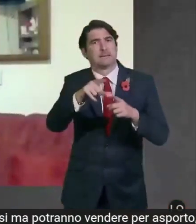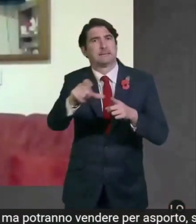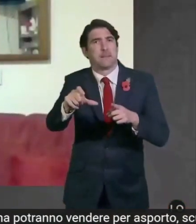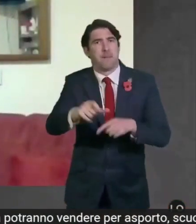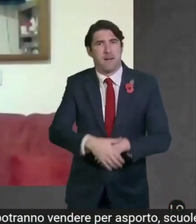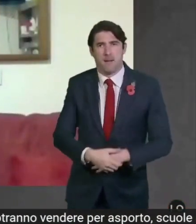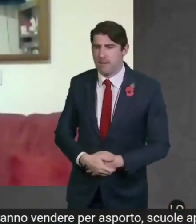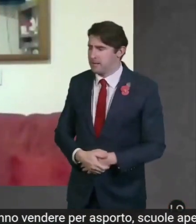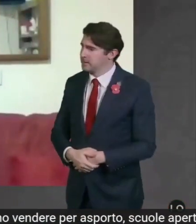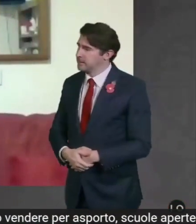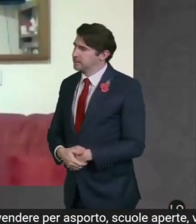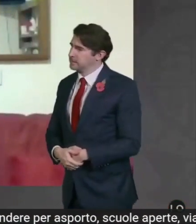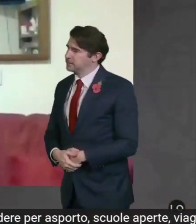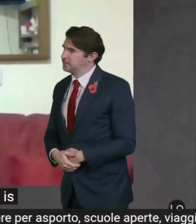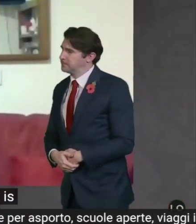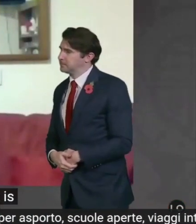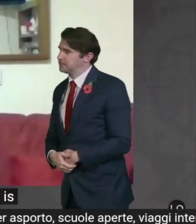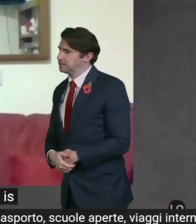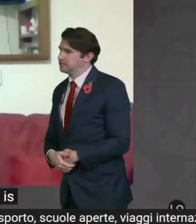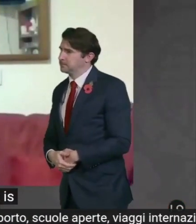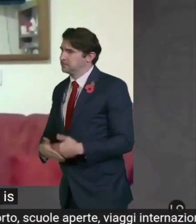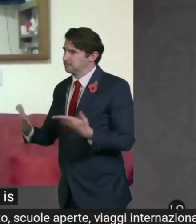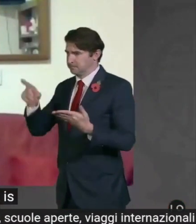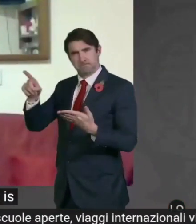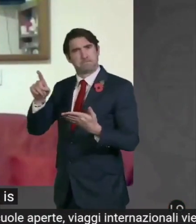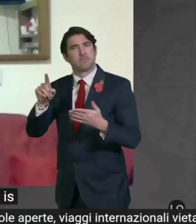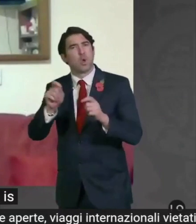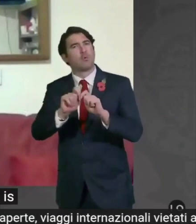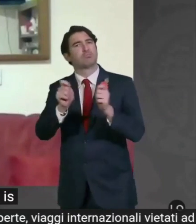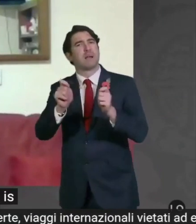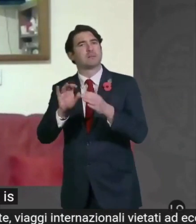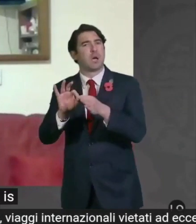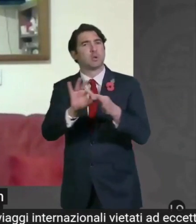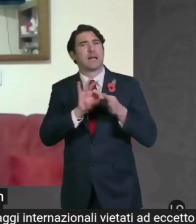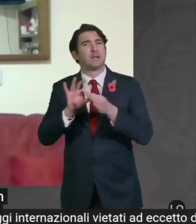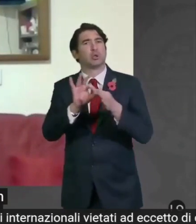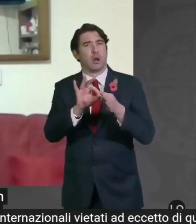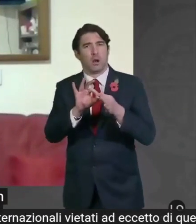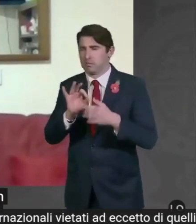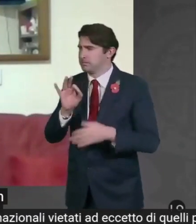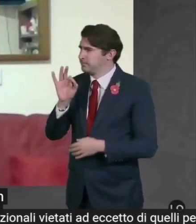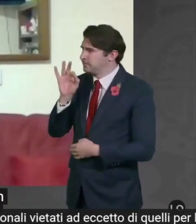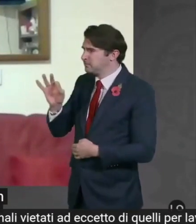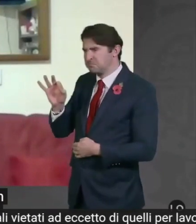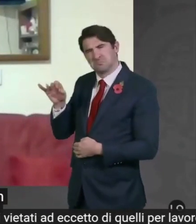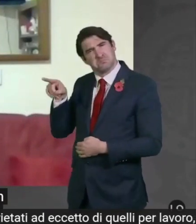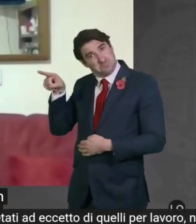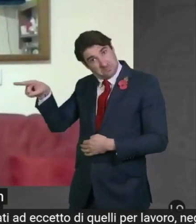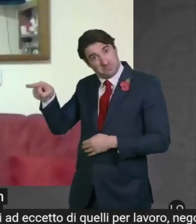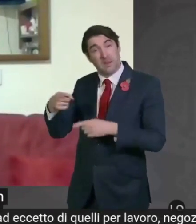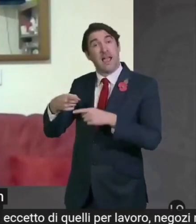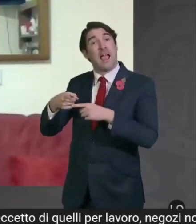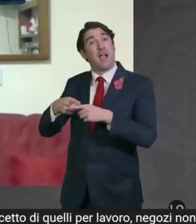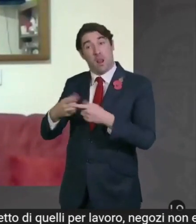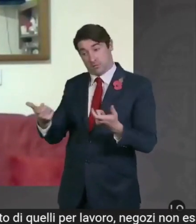Thank you, Prime Minister. What is your message to leaders in Scotland, Wales and Northern Ireland? Do you want them to follow your lead and introduce the same measures? And